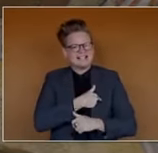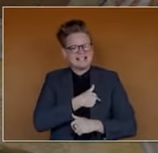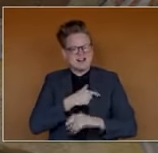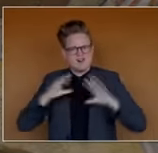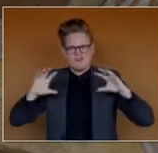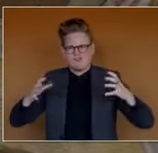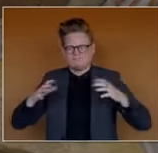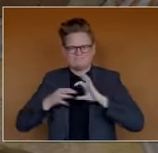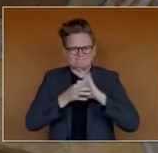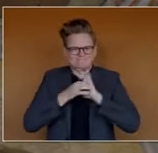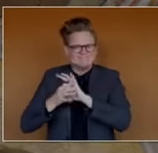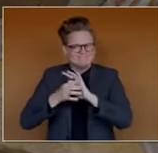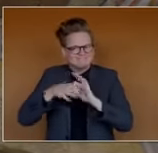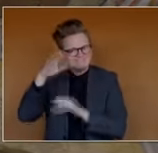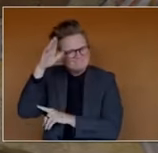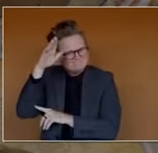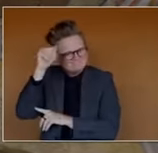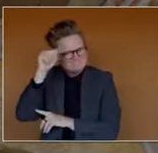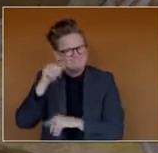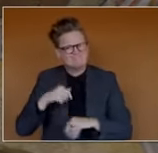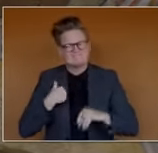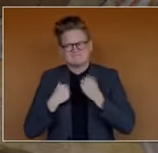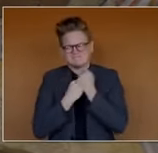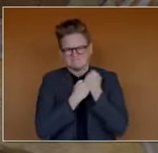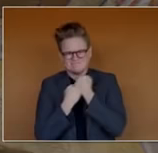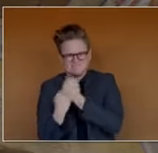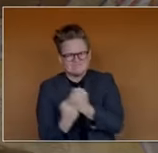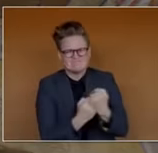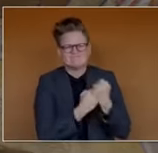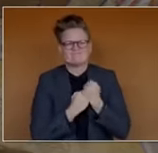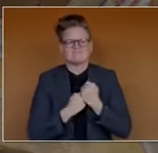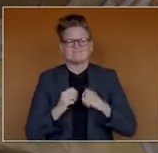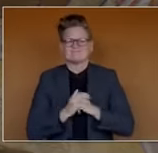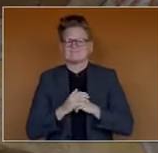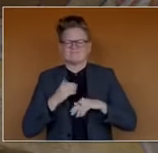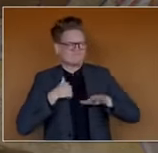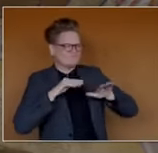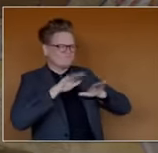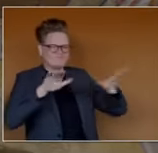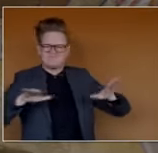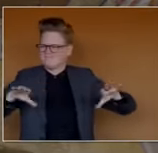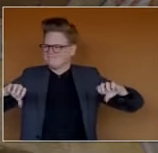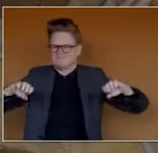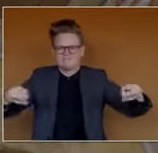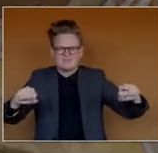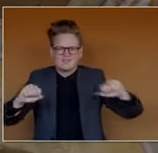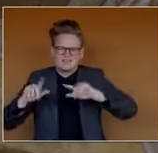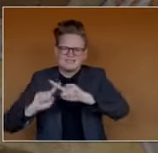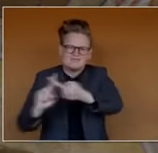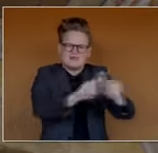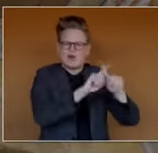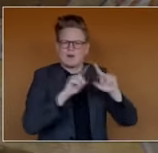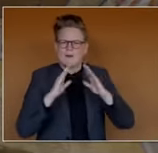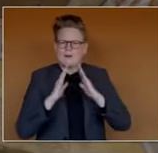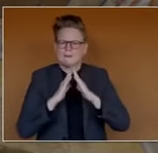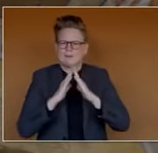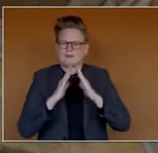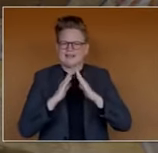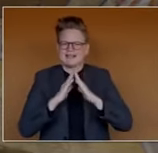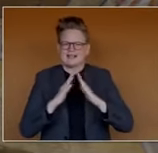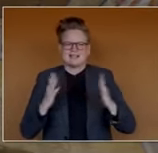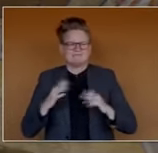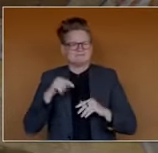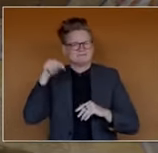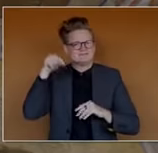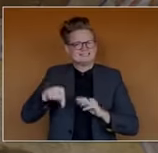ones, but the broader community, because everything we just announced is because of the people of the state of California, their hard work, and